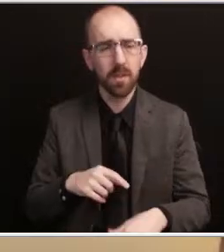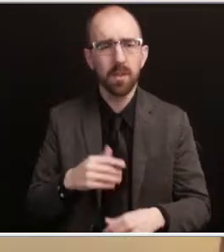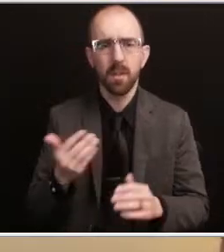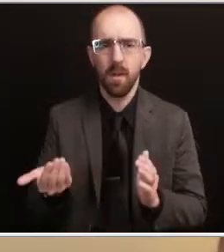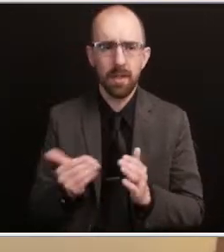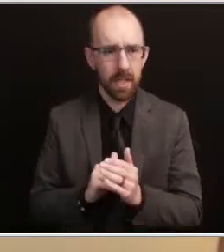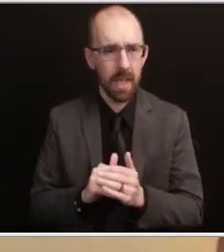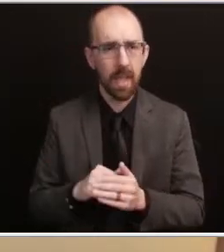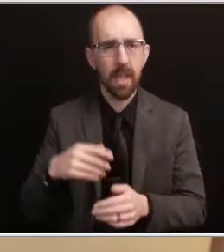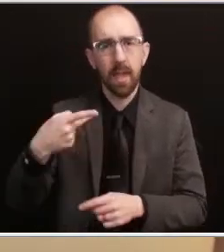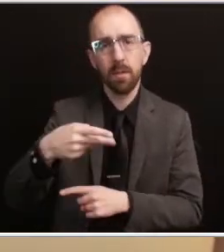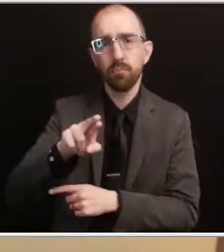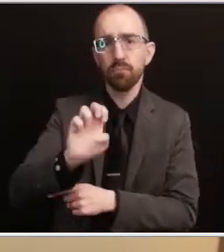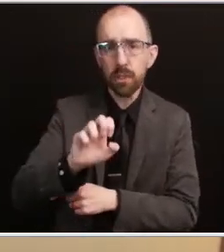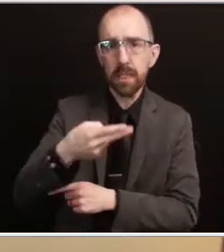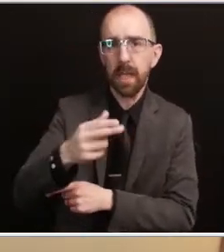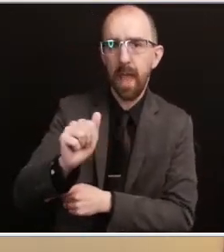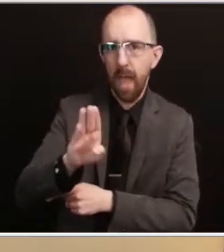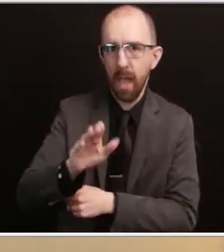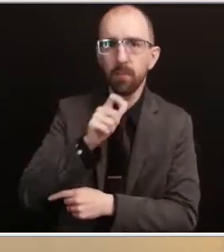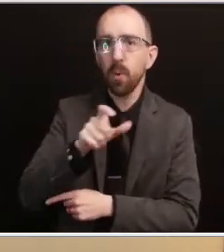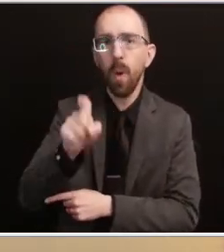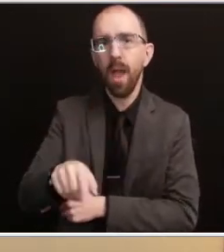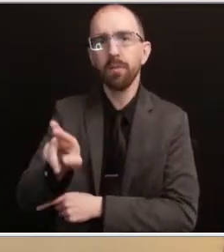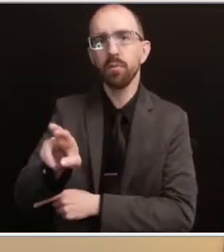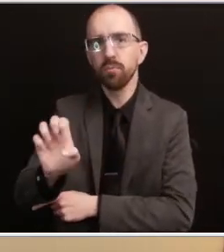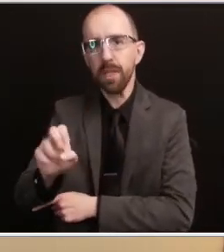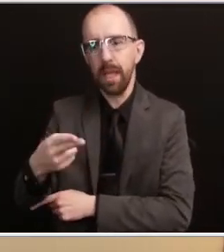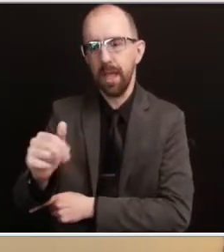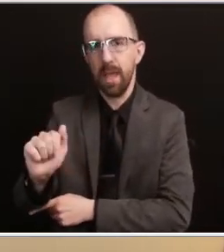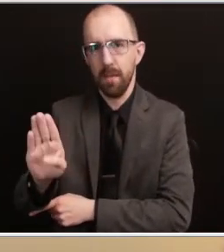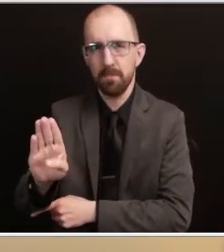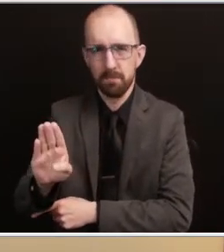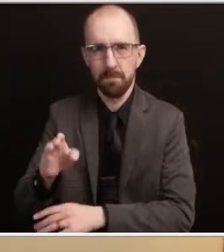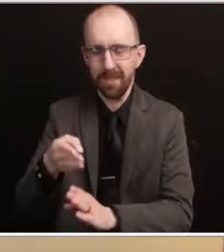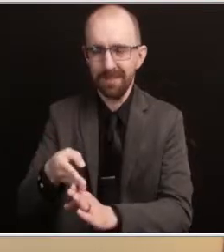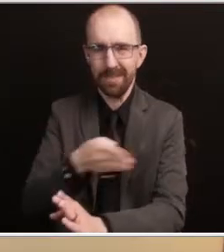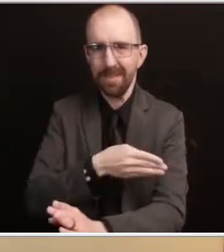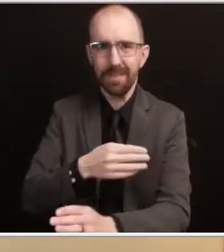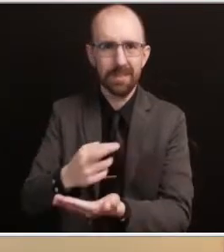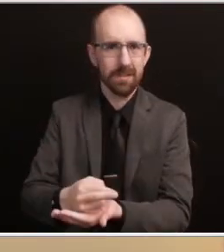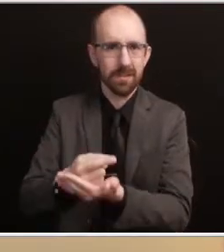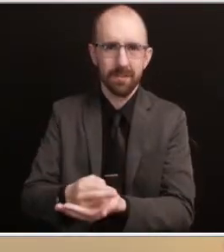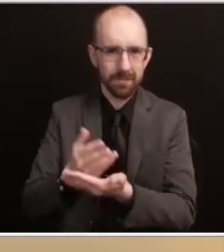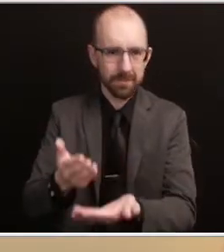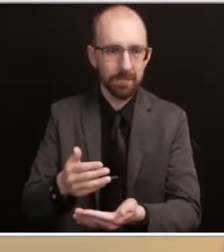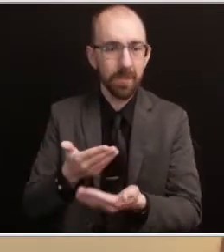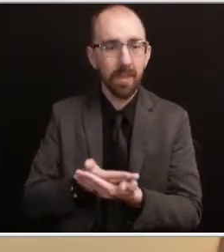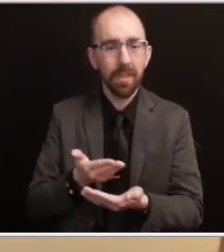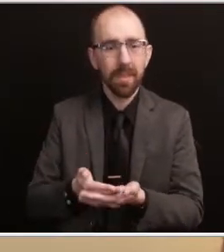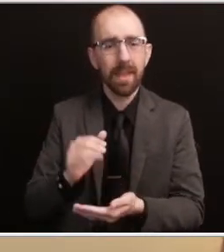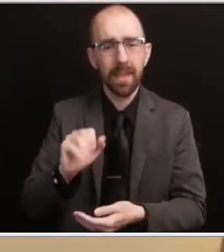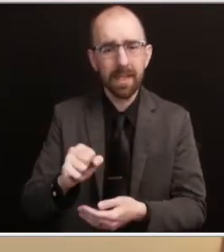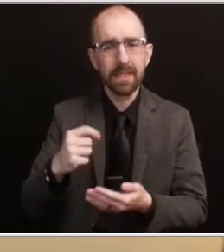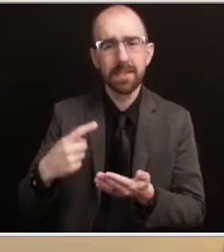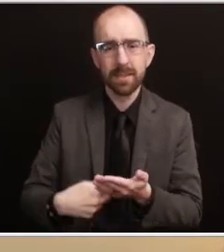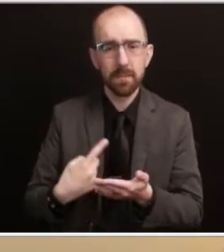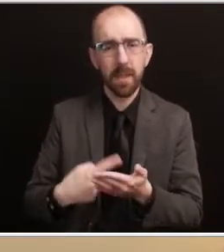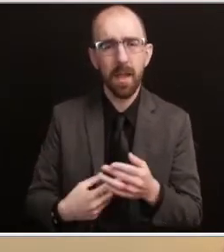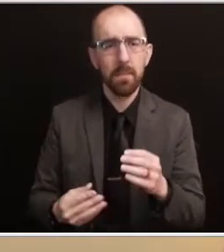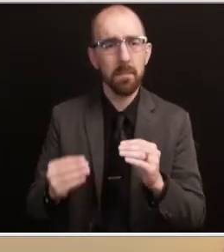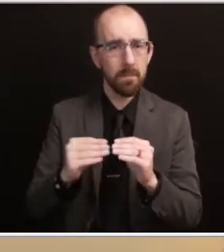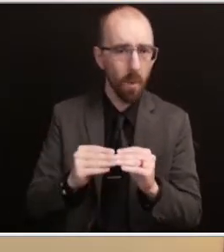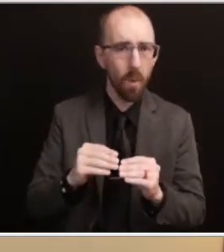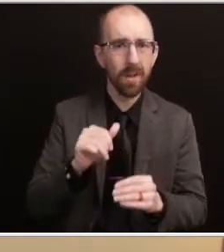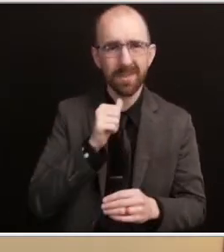again, prehab so we don't have to rehab. And the thing is sometimes more is not